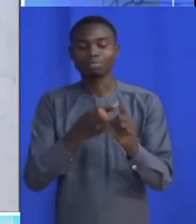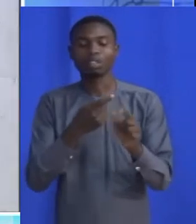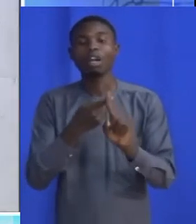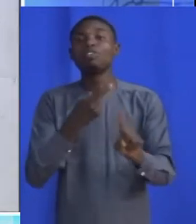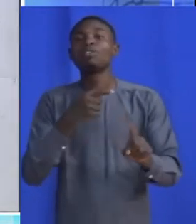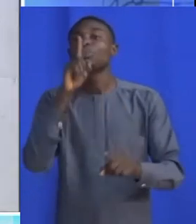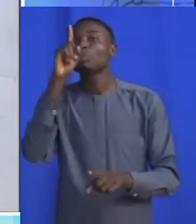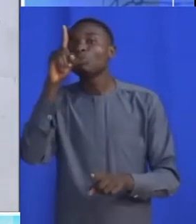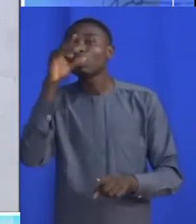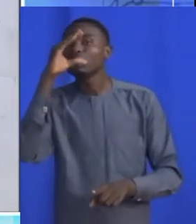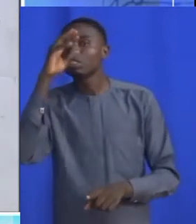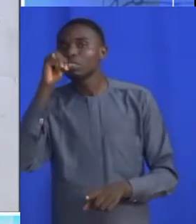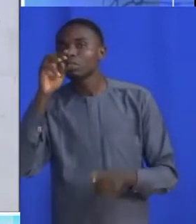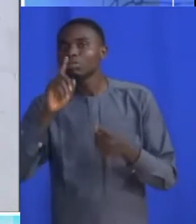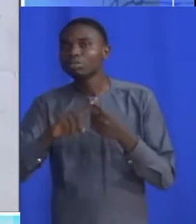the rule of law.